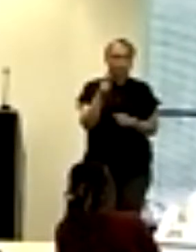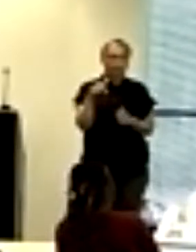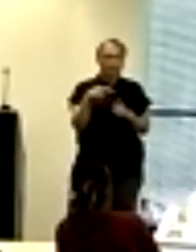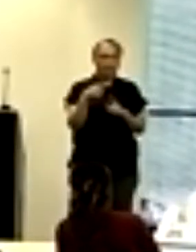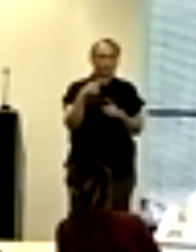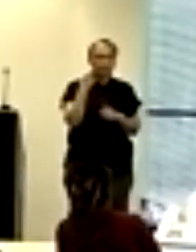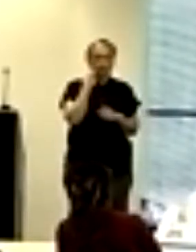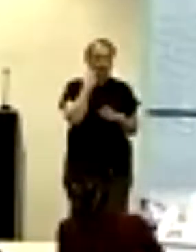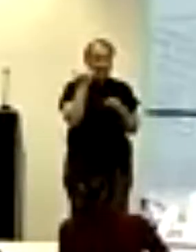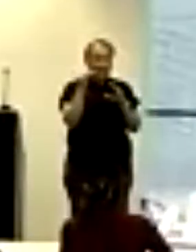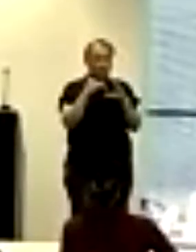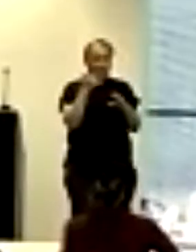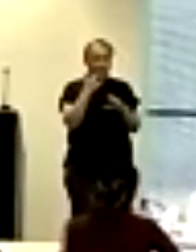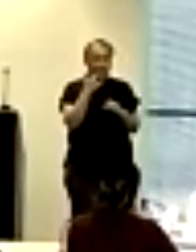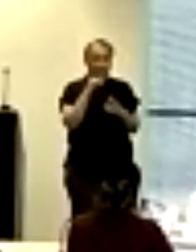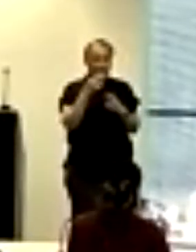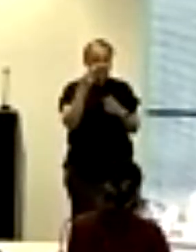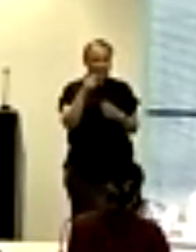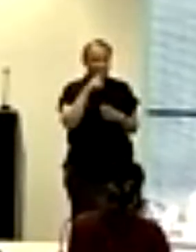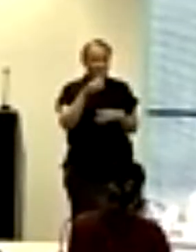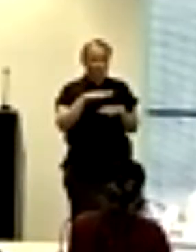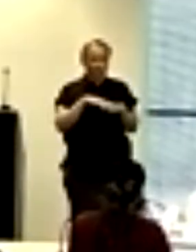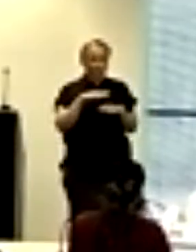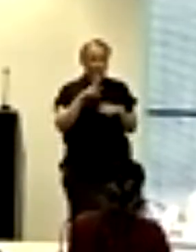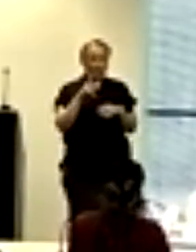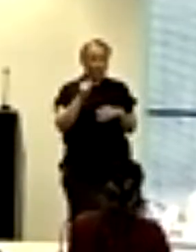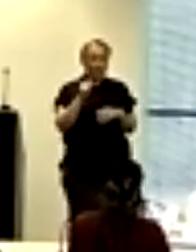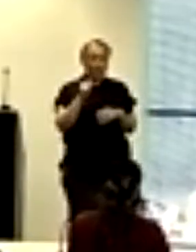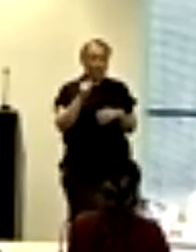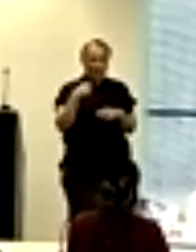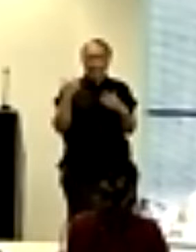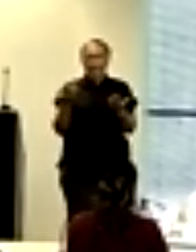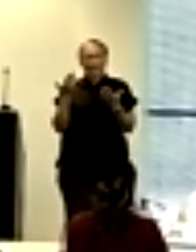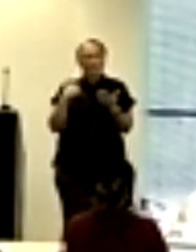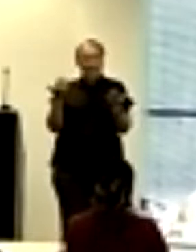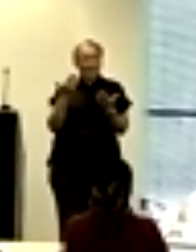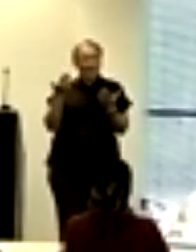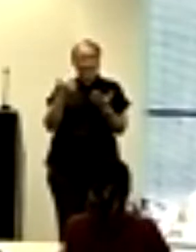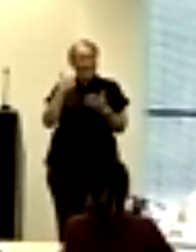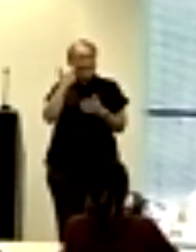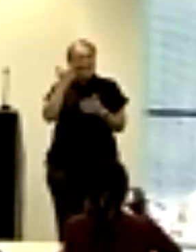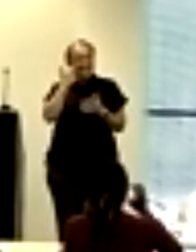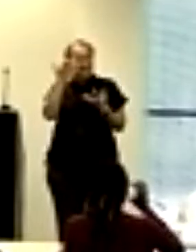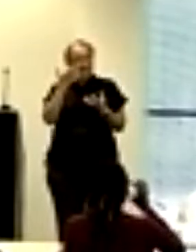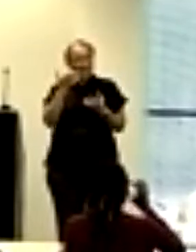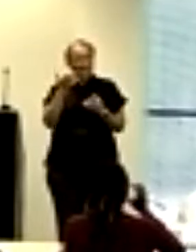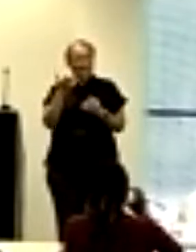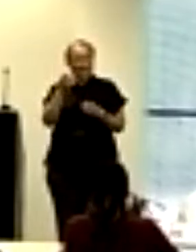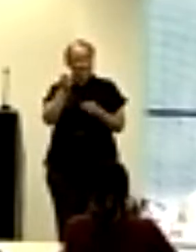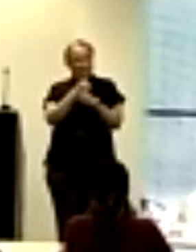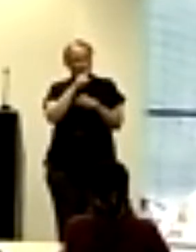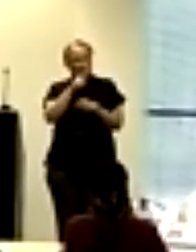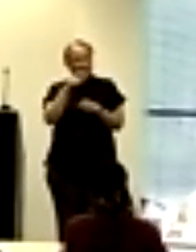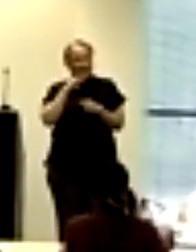Marshall just emailed and said that he is on, but. I'm here. I just You're- okay. wanted to make sure that if I had